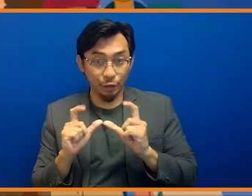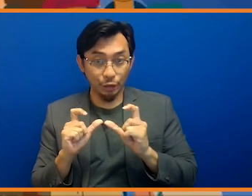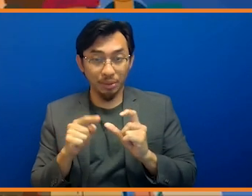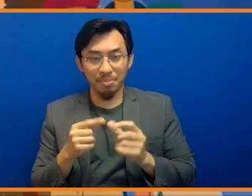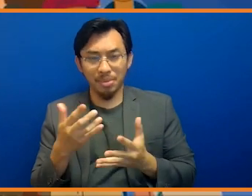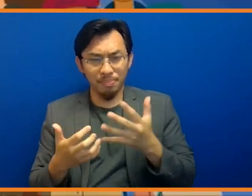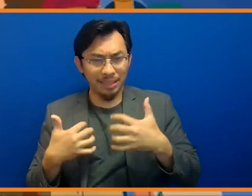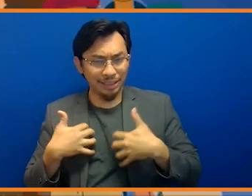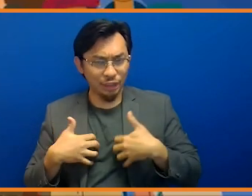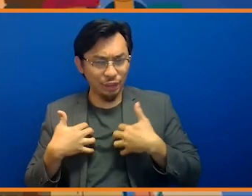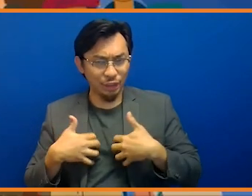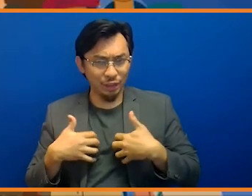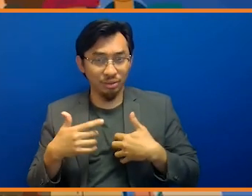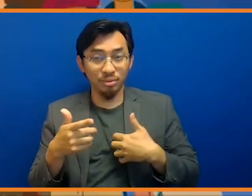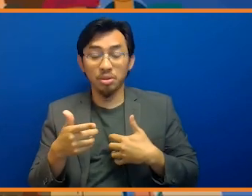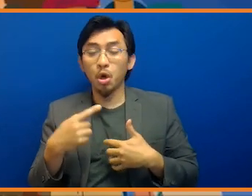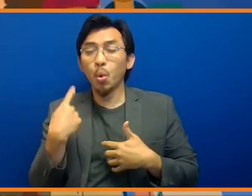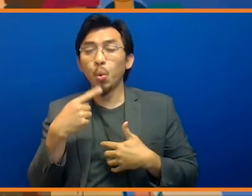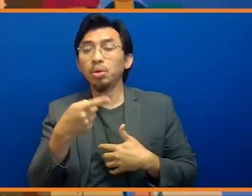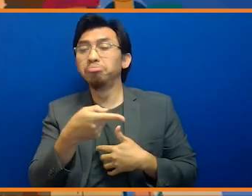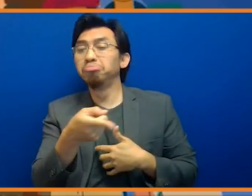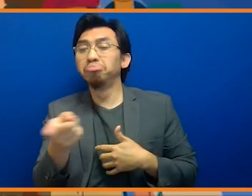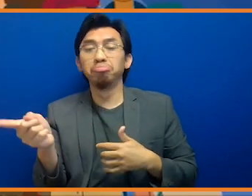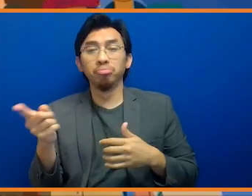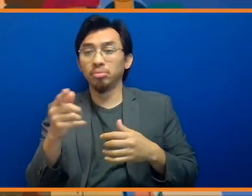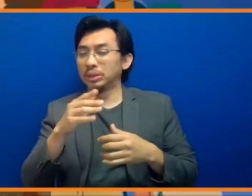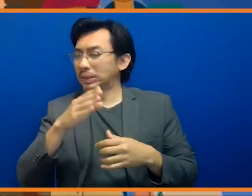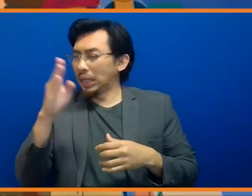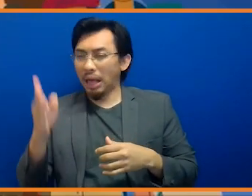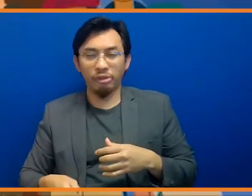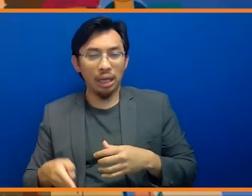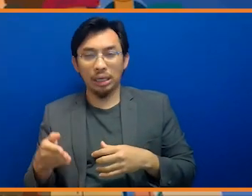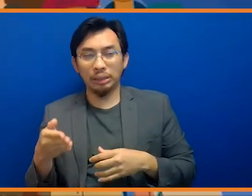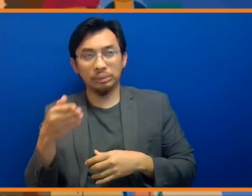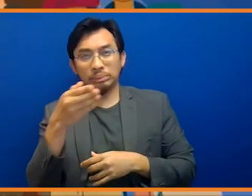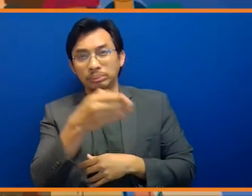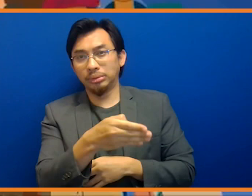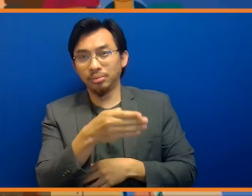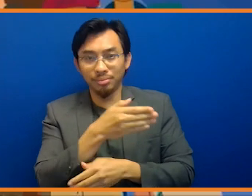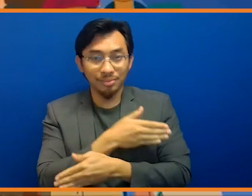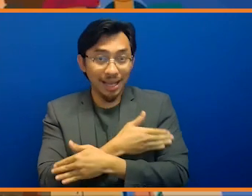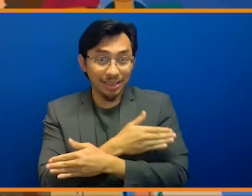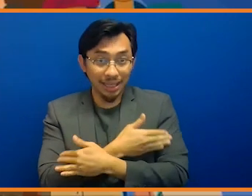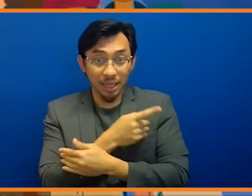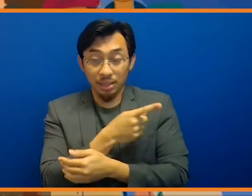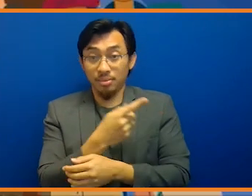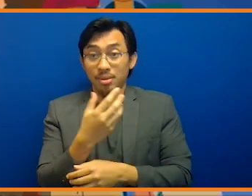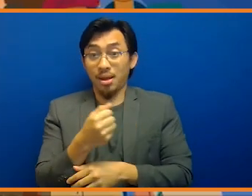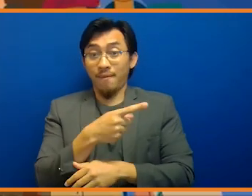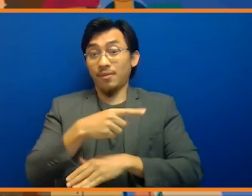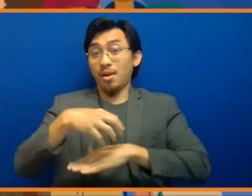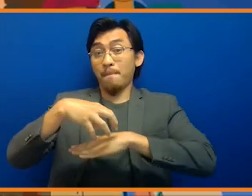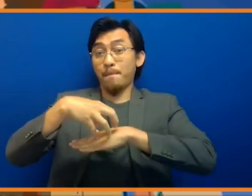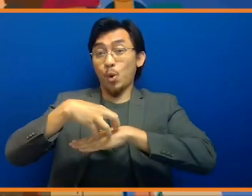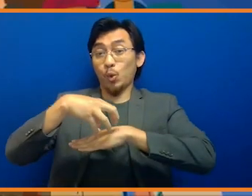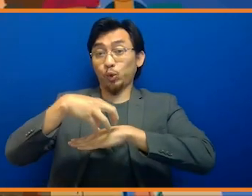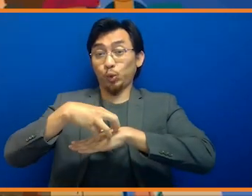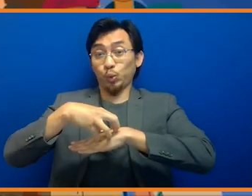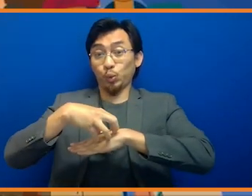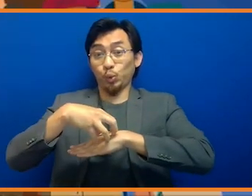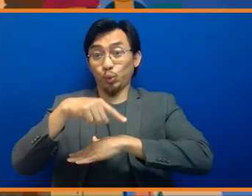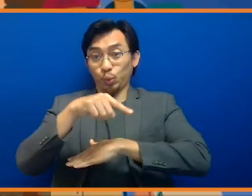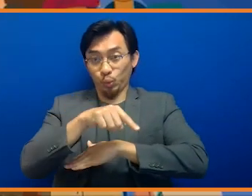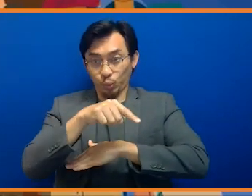maybe interested who never been to Aceh. There is a mosque dome,